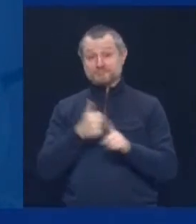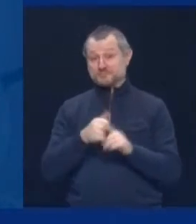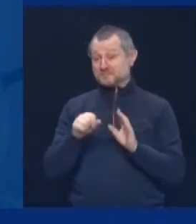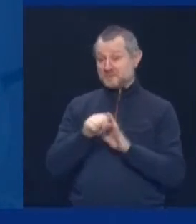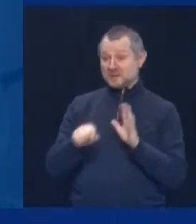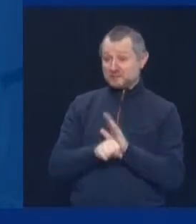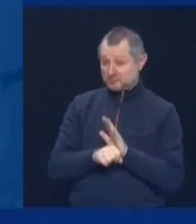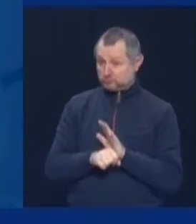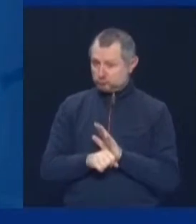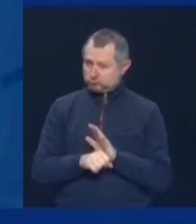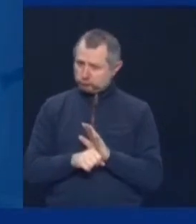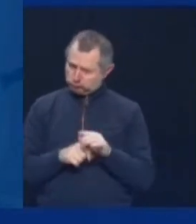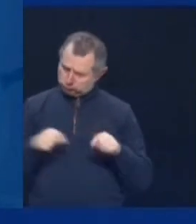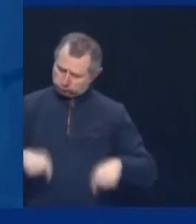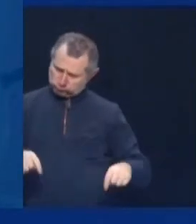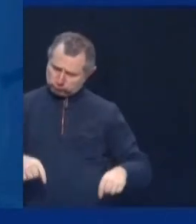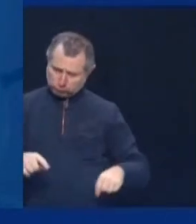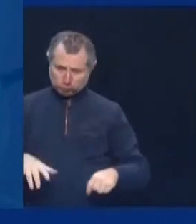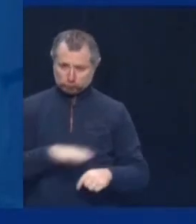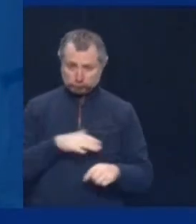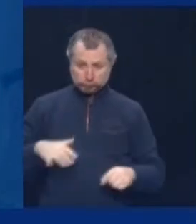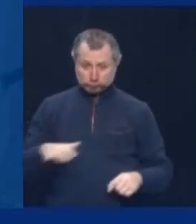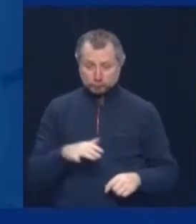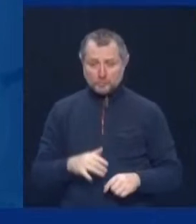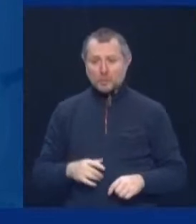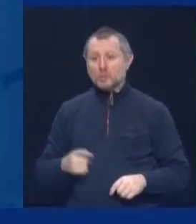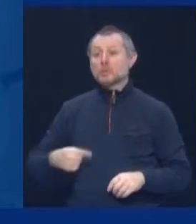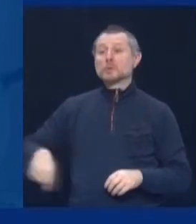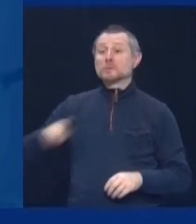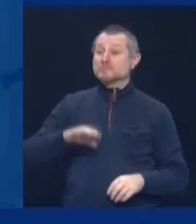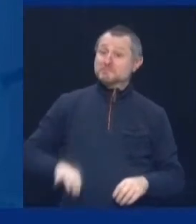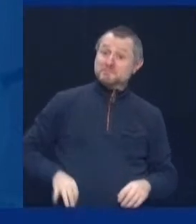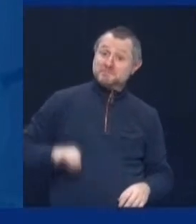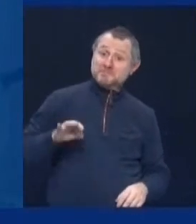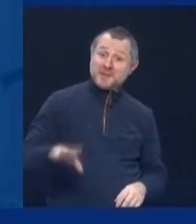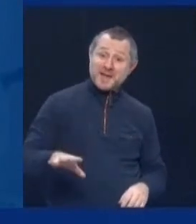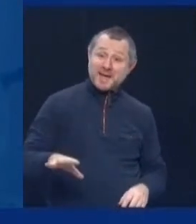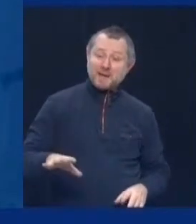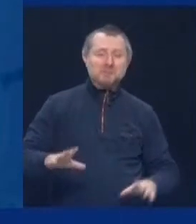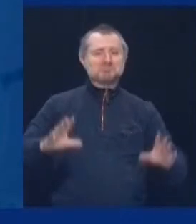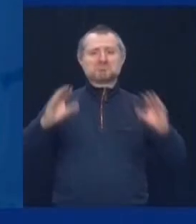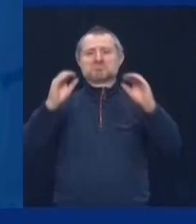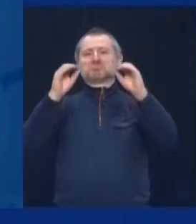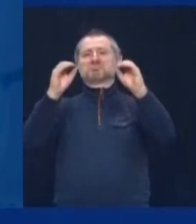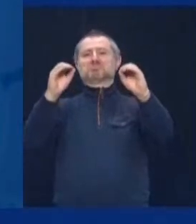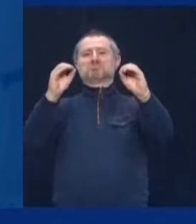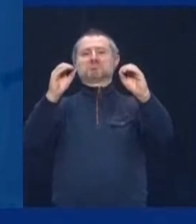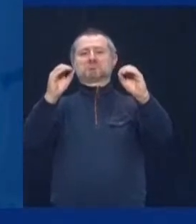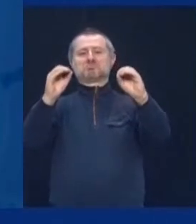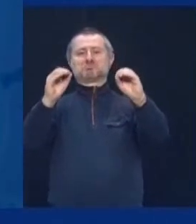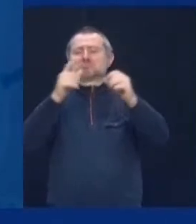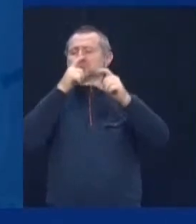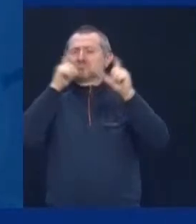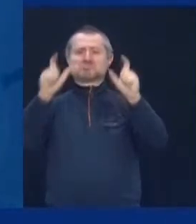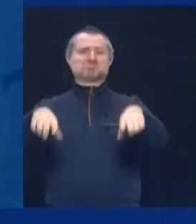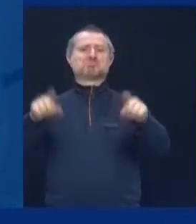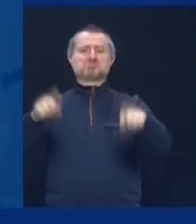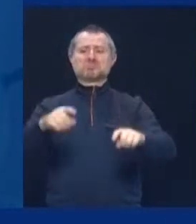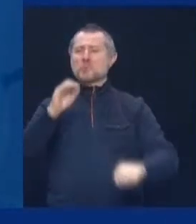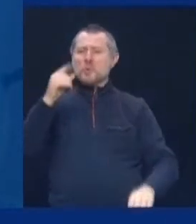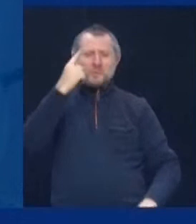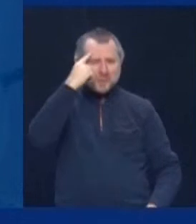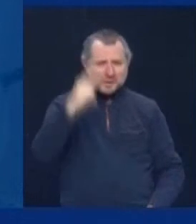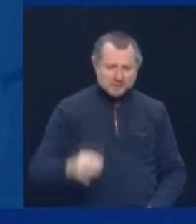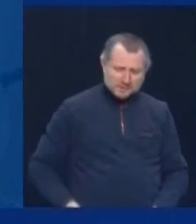State, no person will have to pay a penny for a vaccination. No person will pay